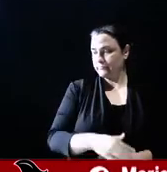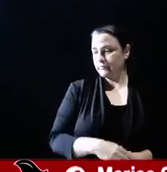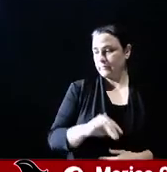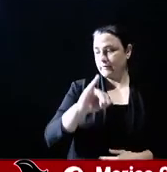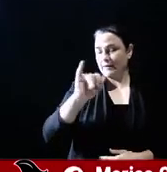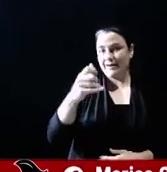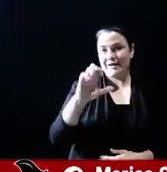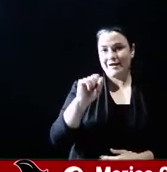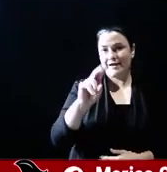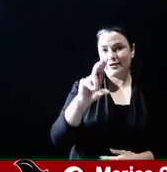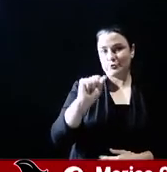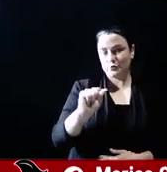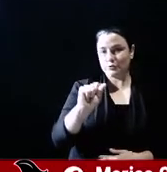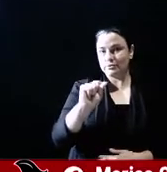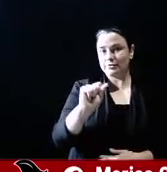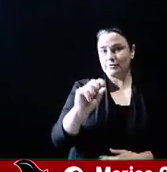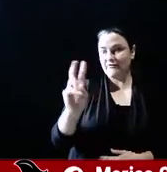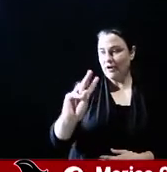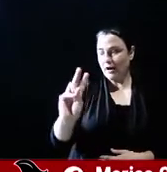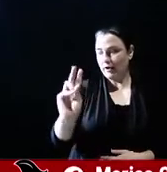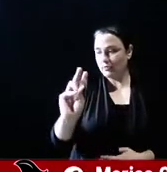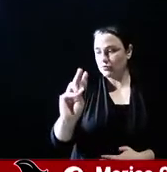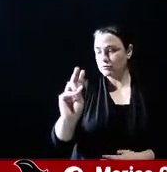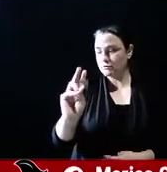Jesus Vences Granados.